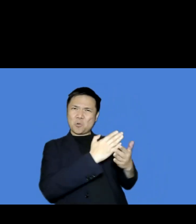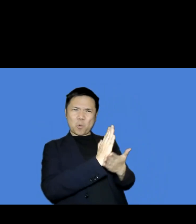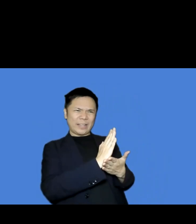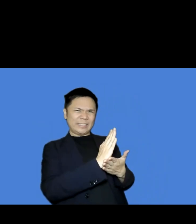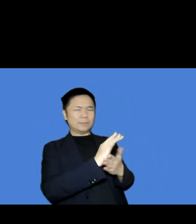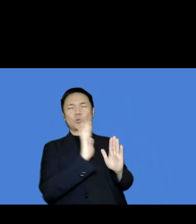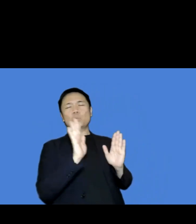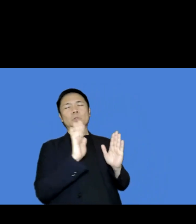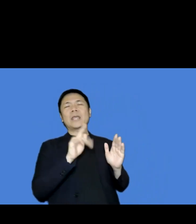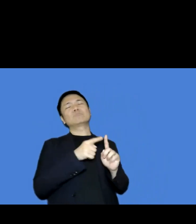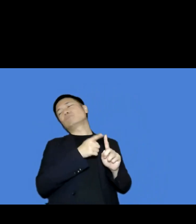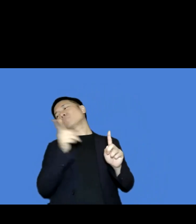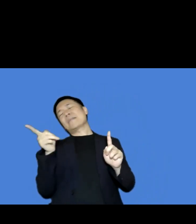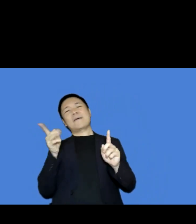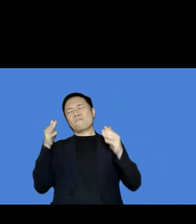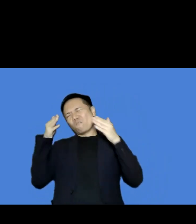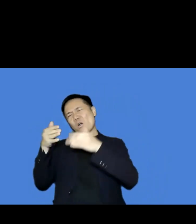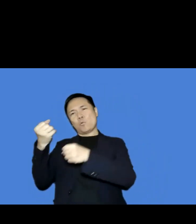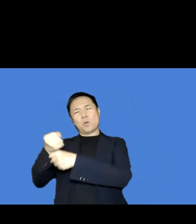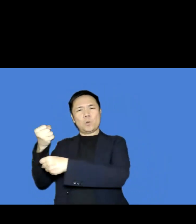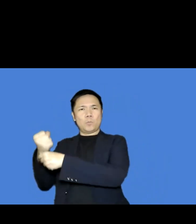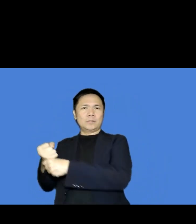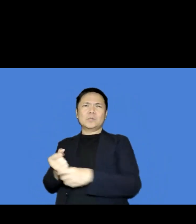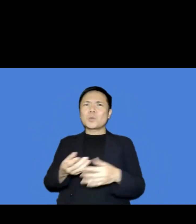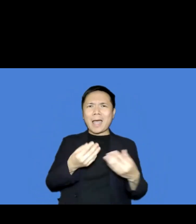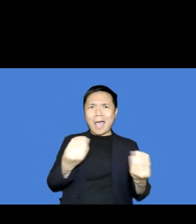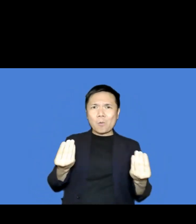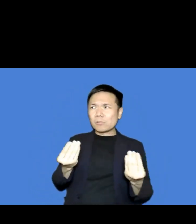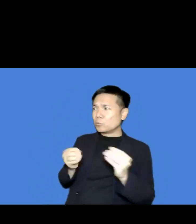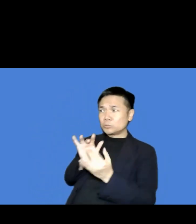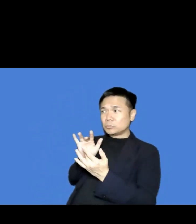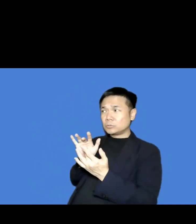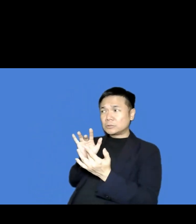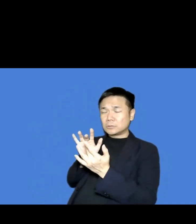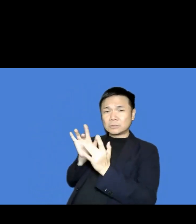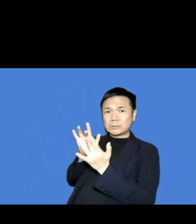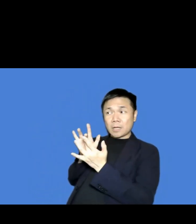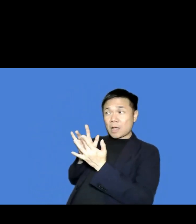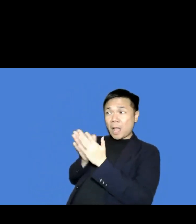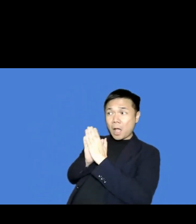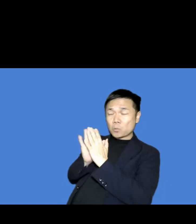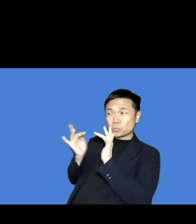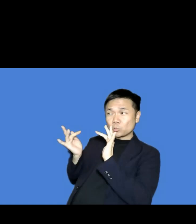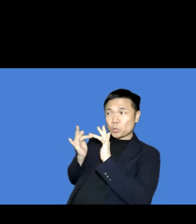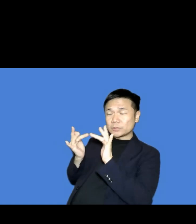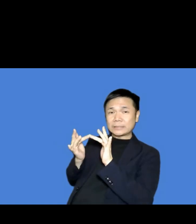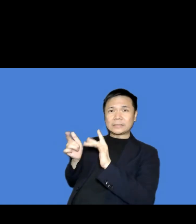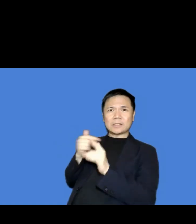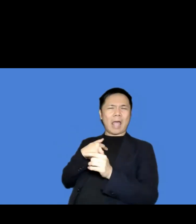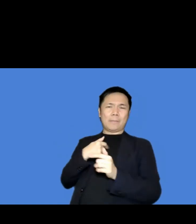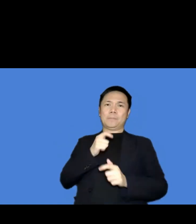do? And where do we contact to support, where do we contact as a disabled